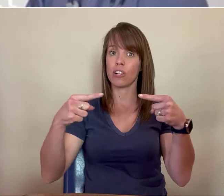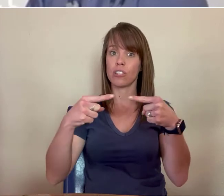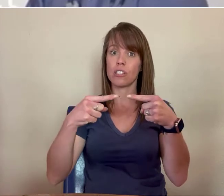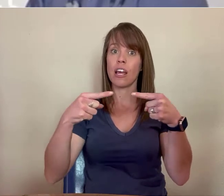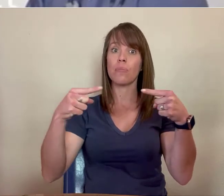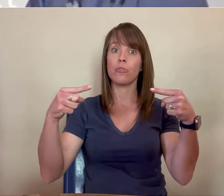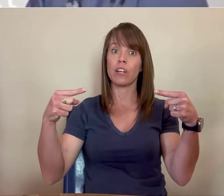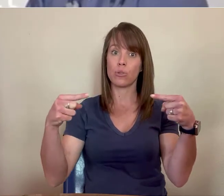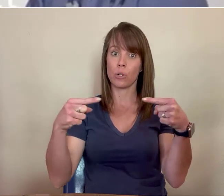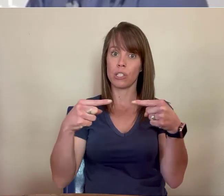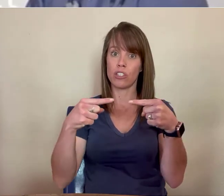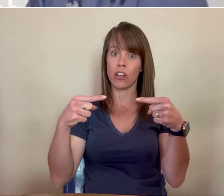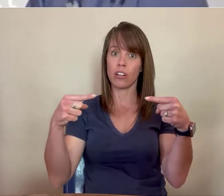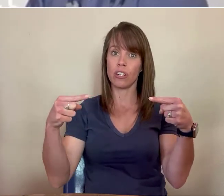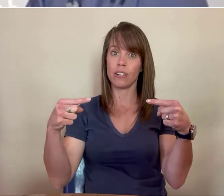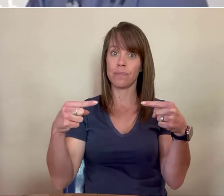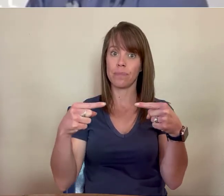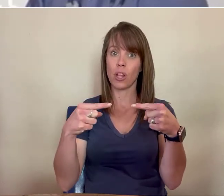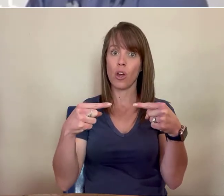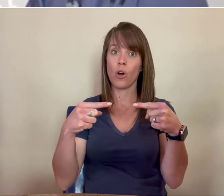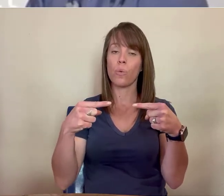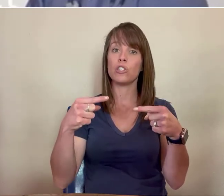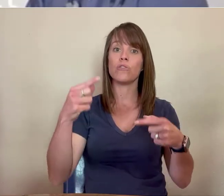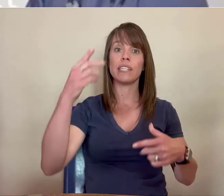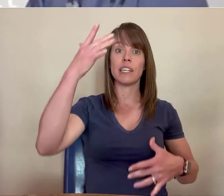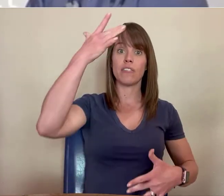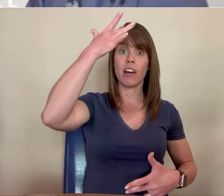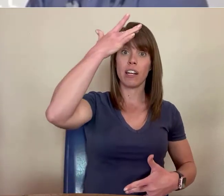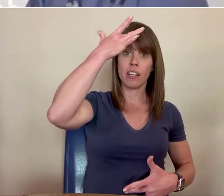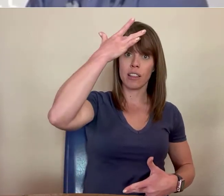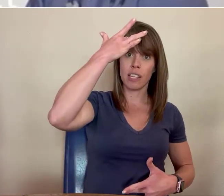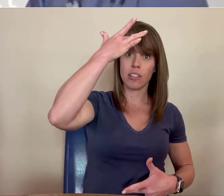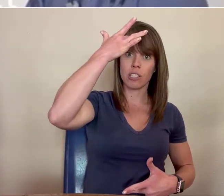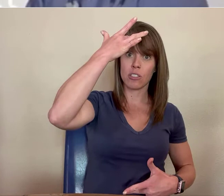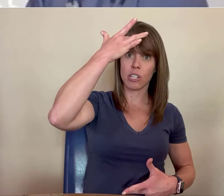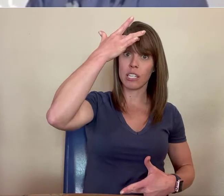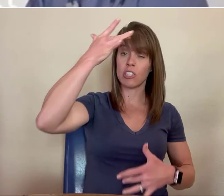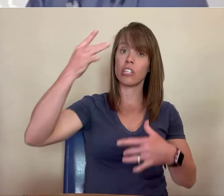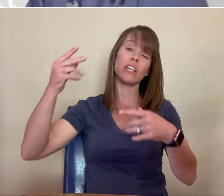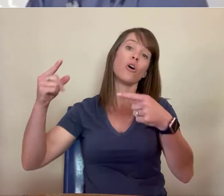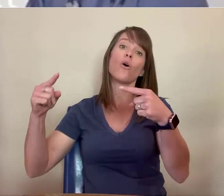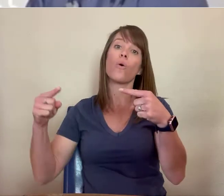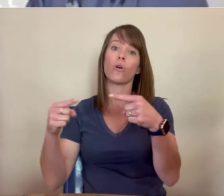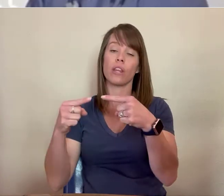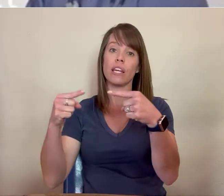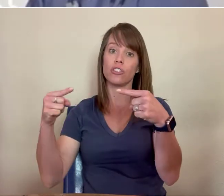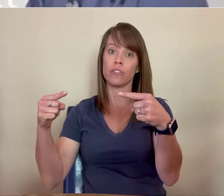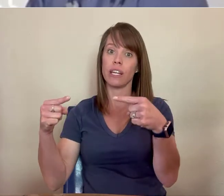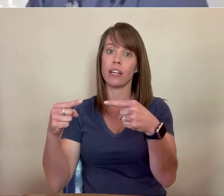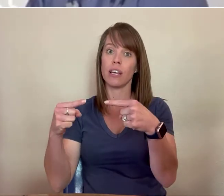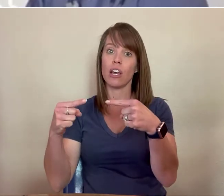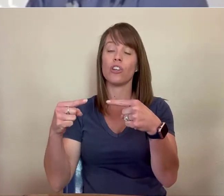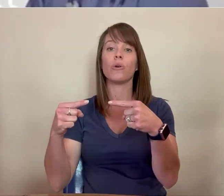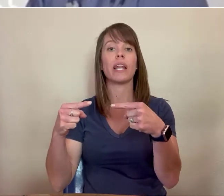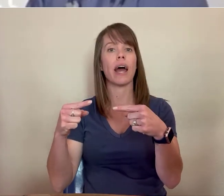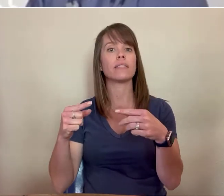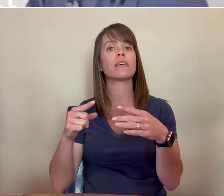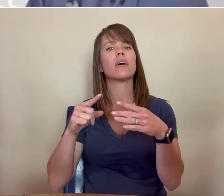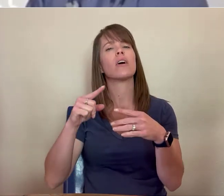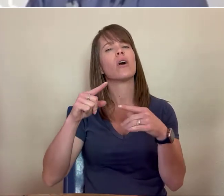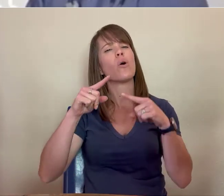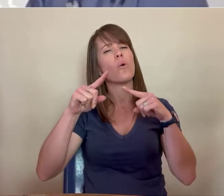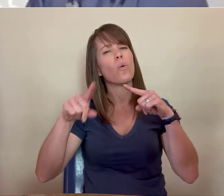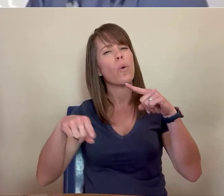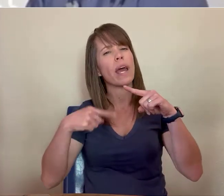index fingers moving towards each other. Once you've identified the illness or condition or the injury, you can